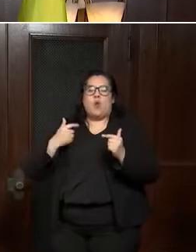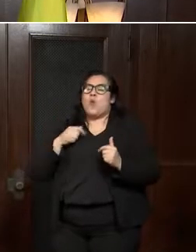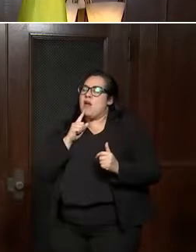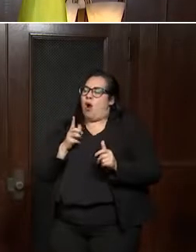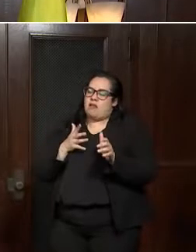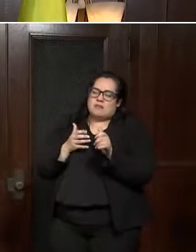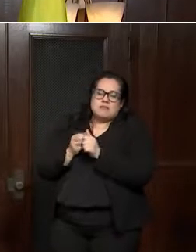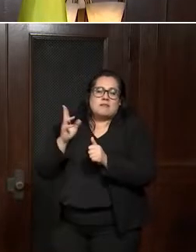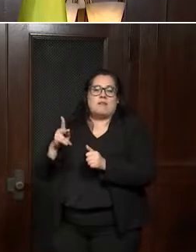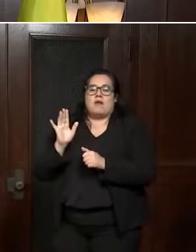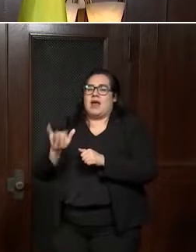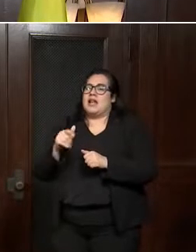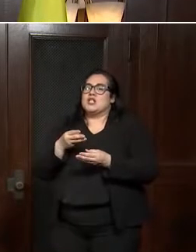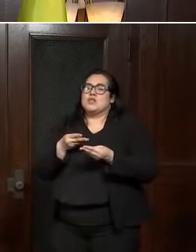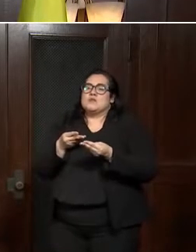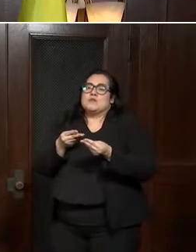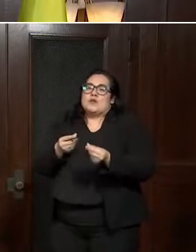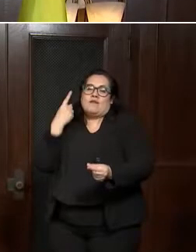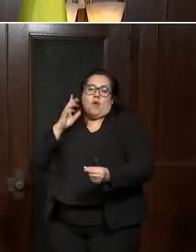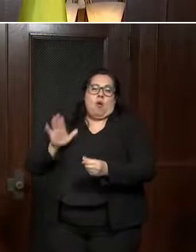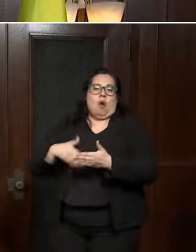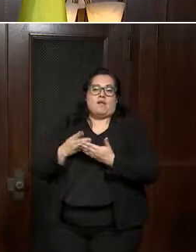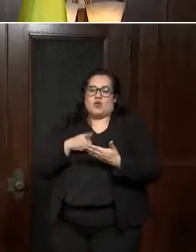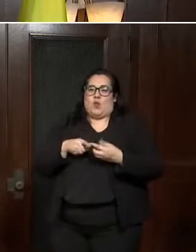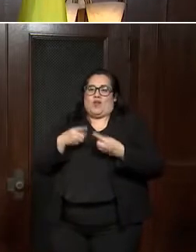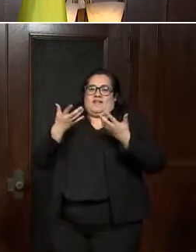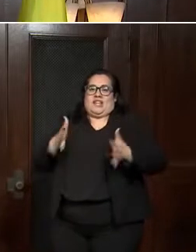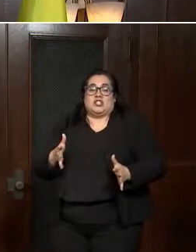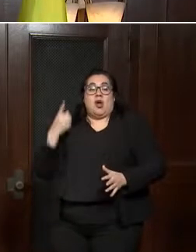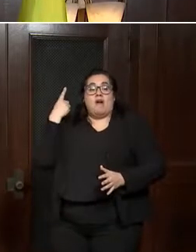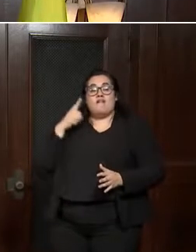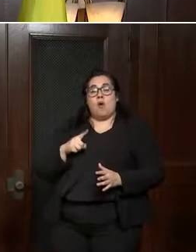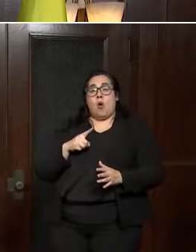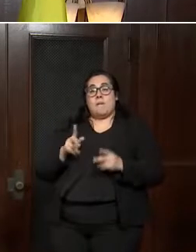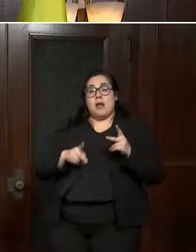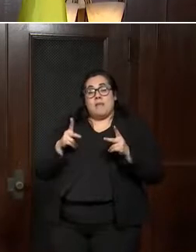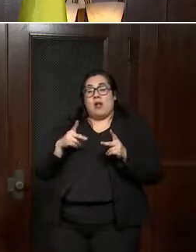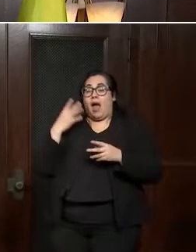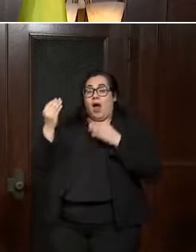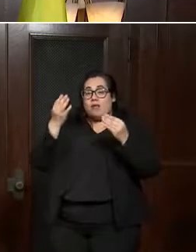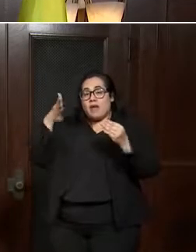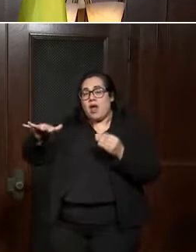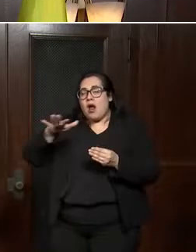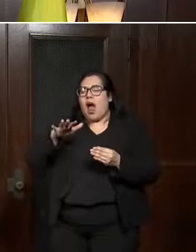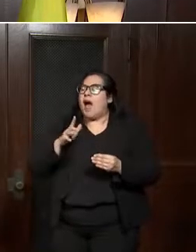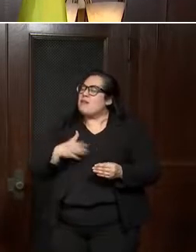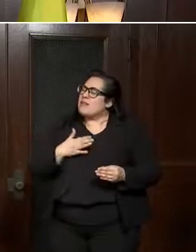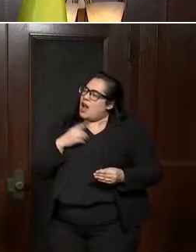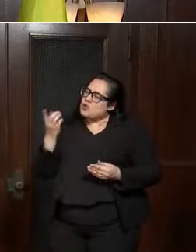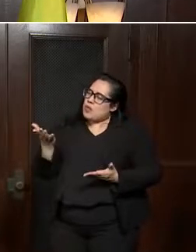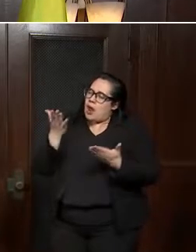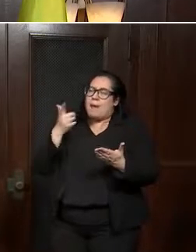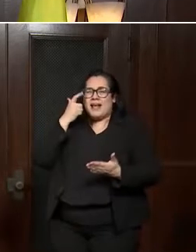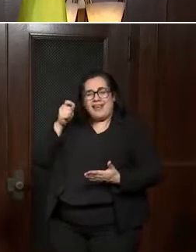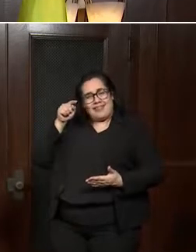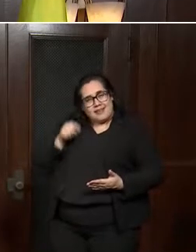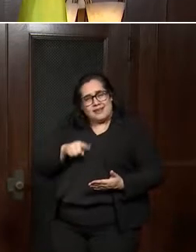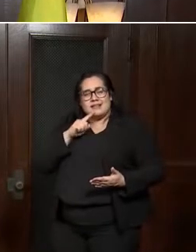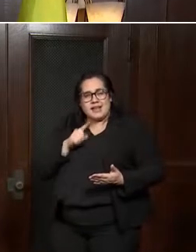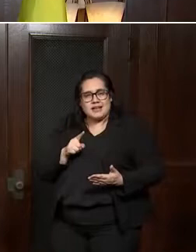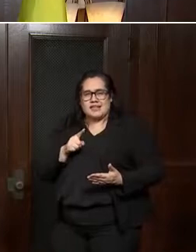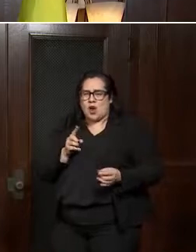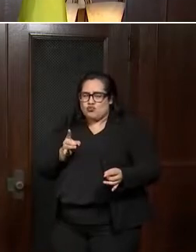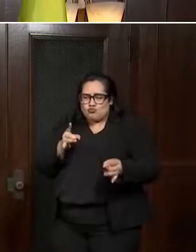and that'll be a smoother ride for all of us when this is done. In terms of the folks getting out there, I'm so glad you brought that up, because this is